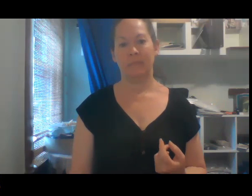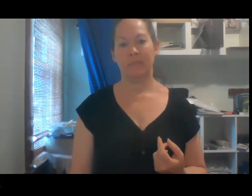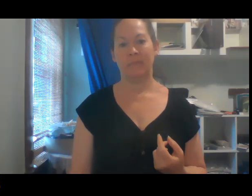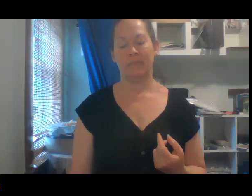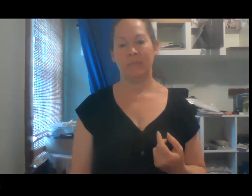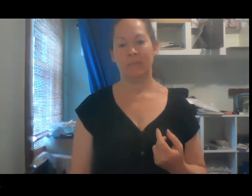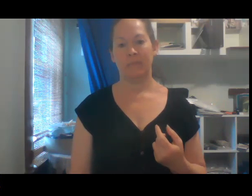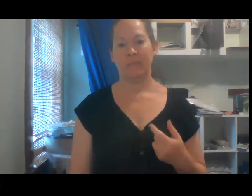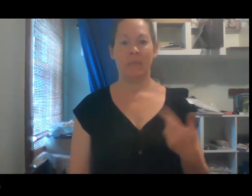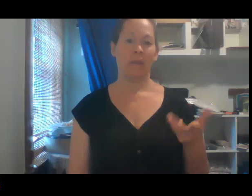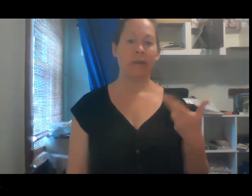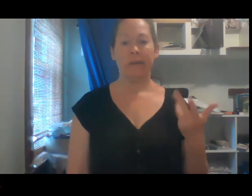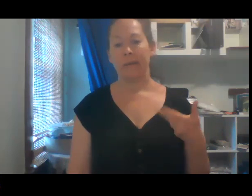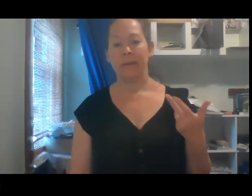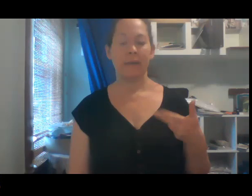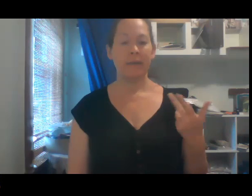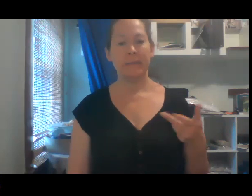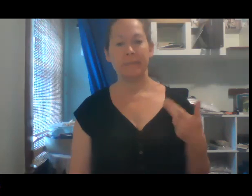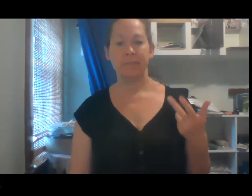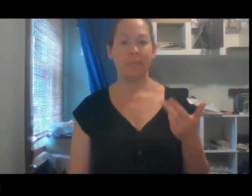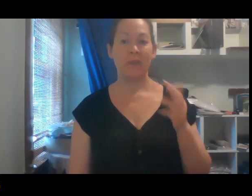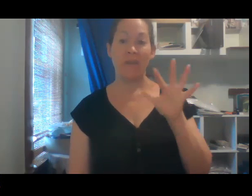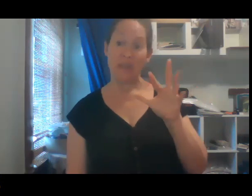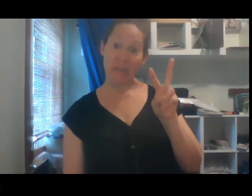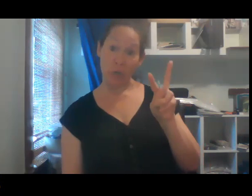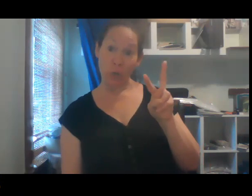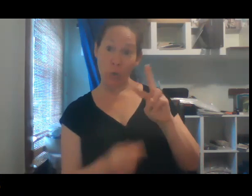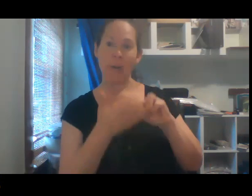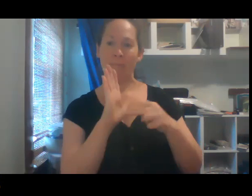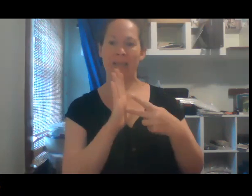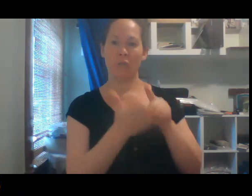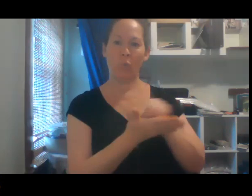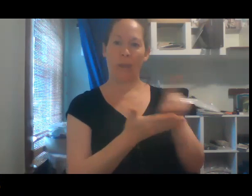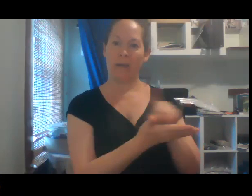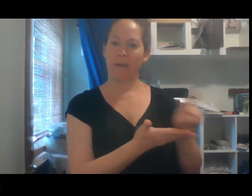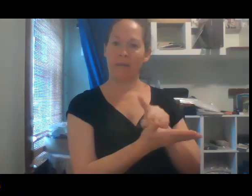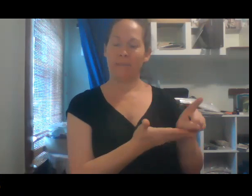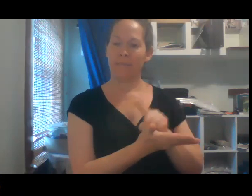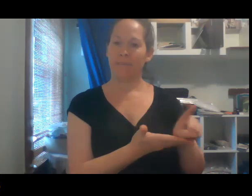N equals 12 is monthly, 52 is weekly,